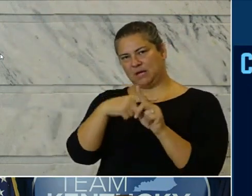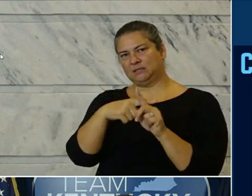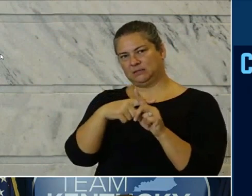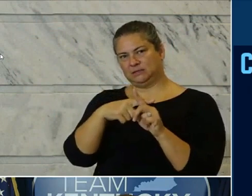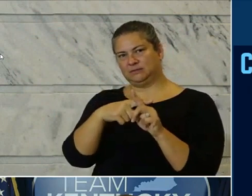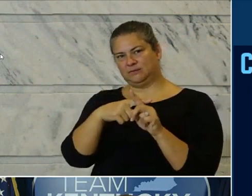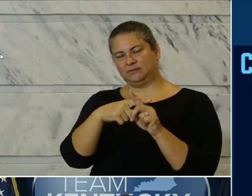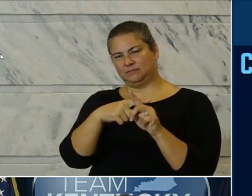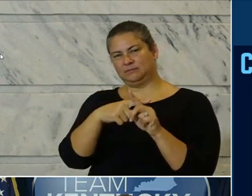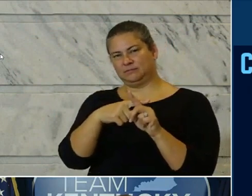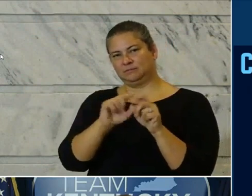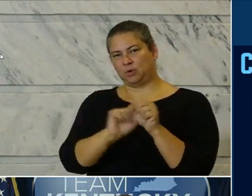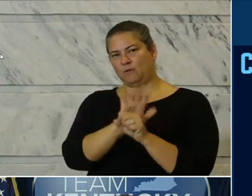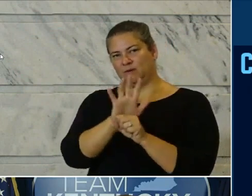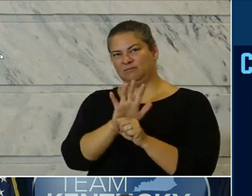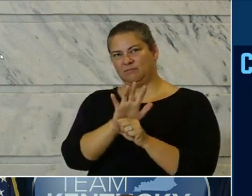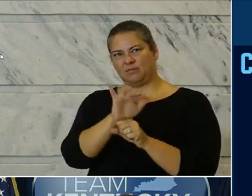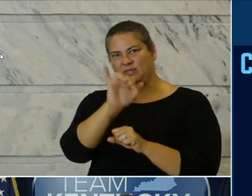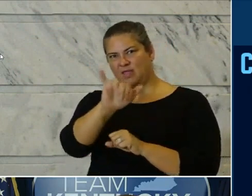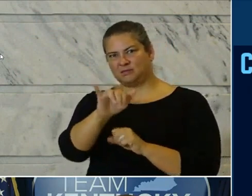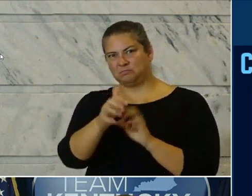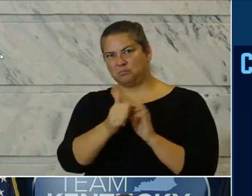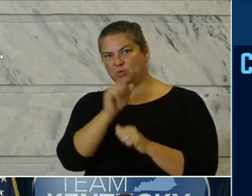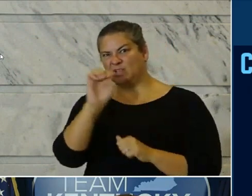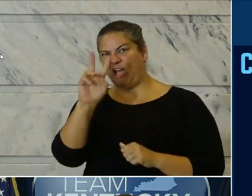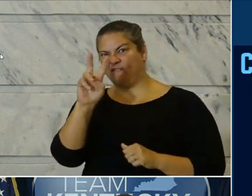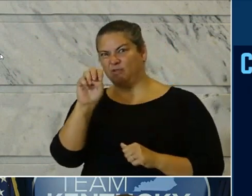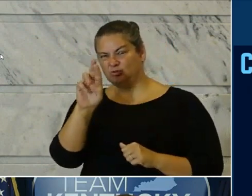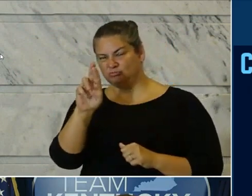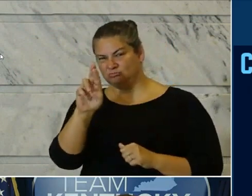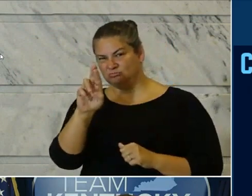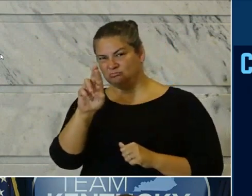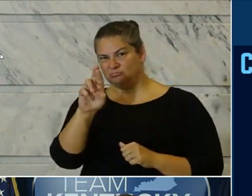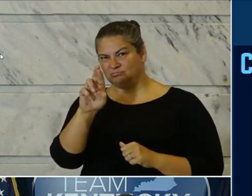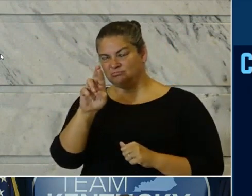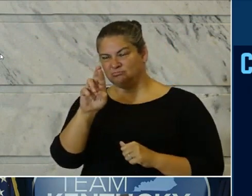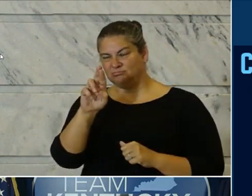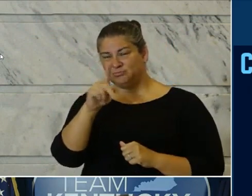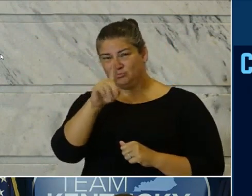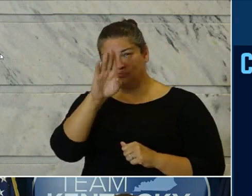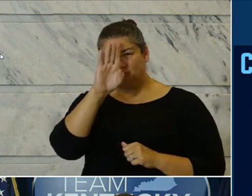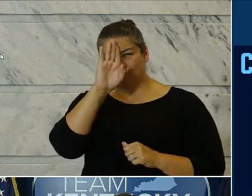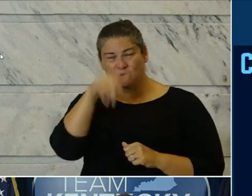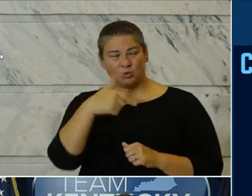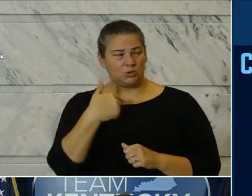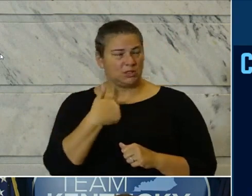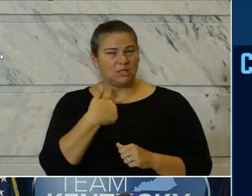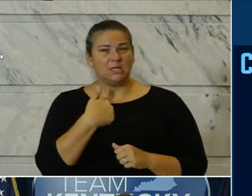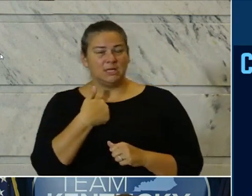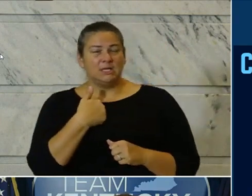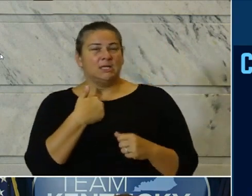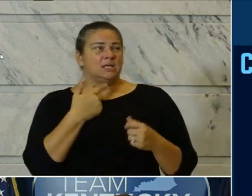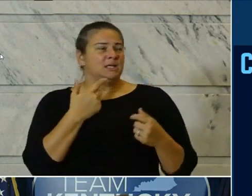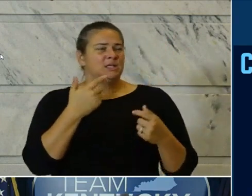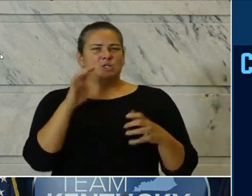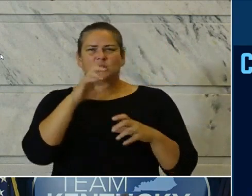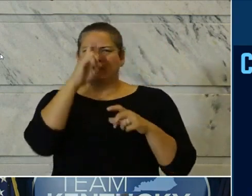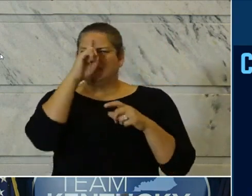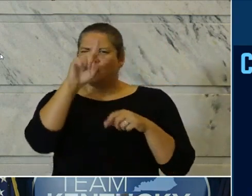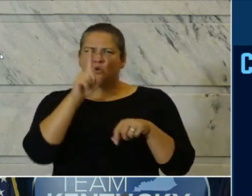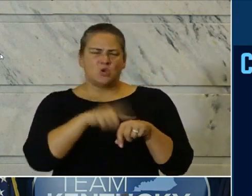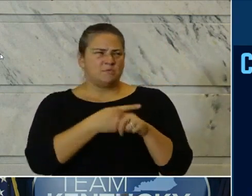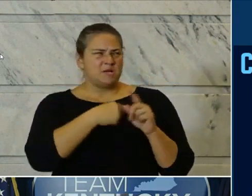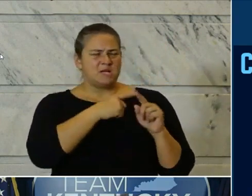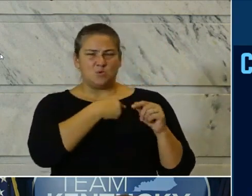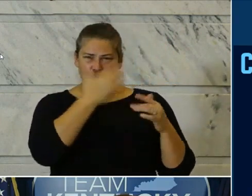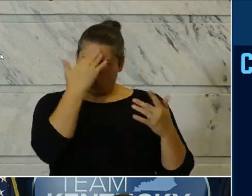have ever had. Folks, we've been at this long enough to know what we can do to reduce the number